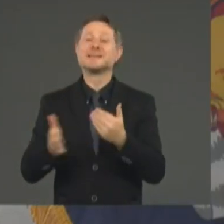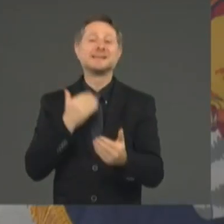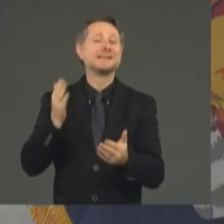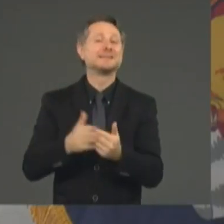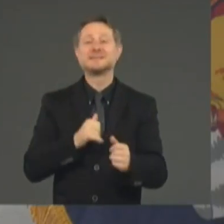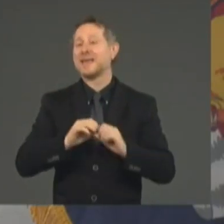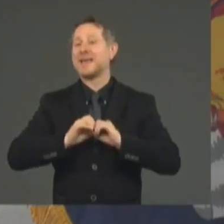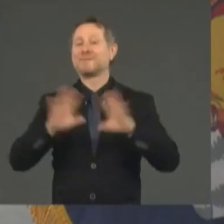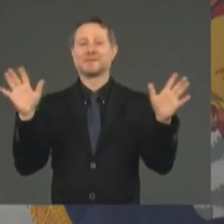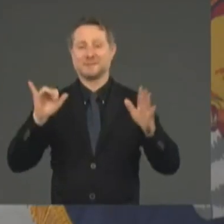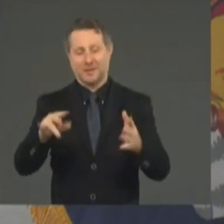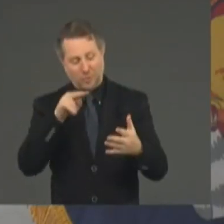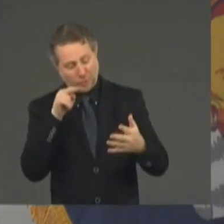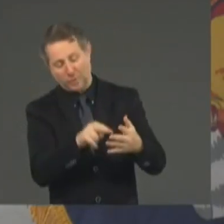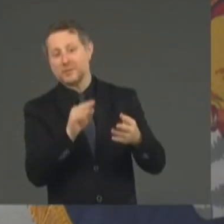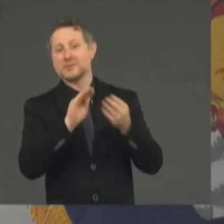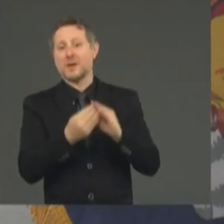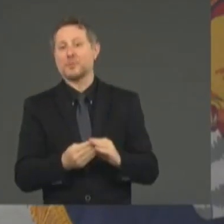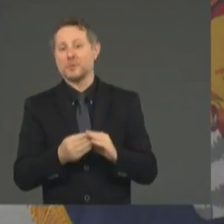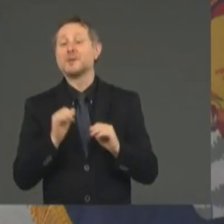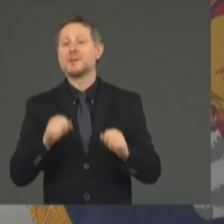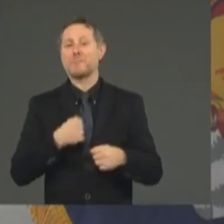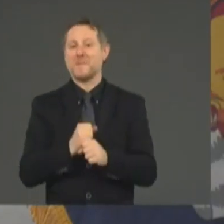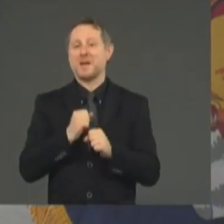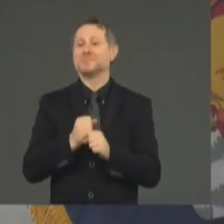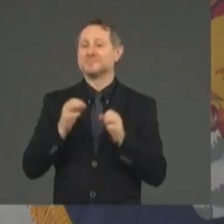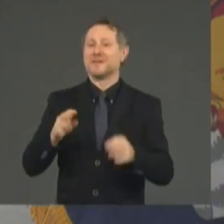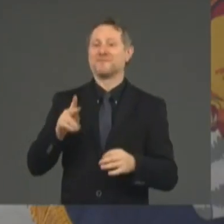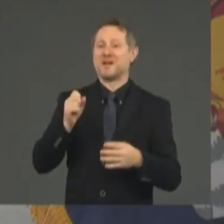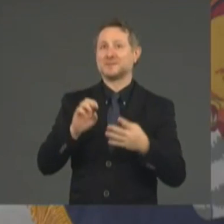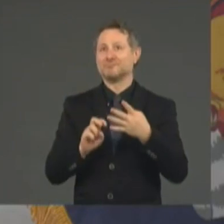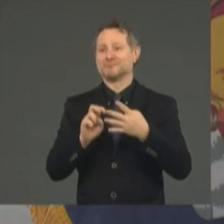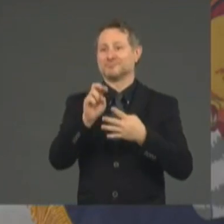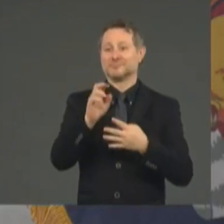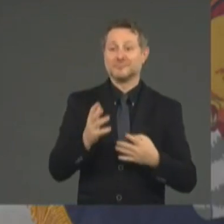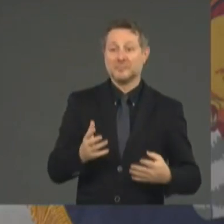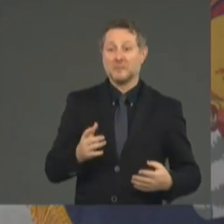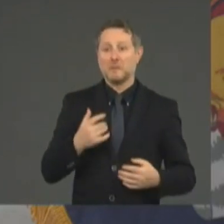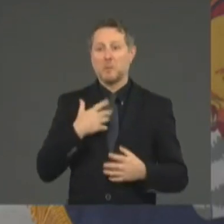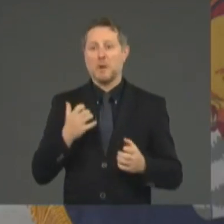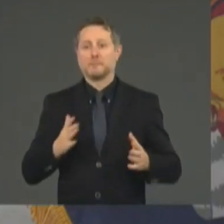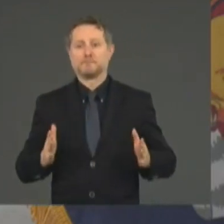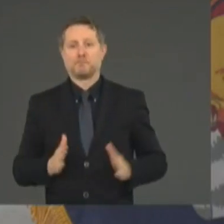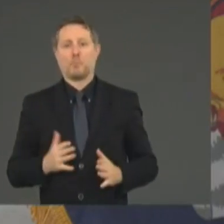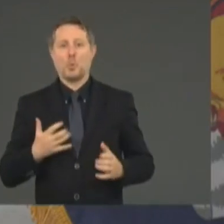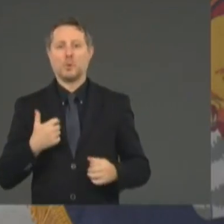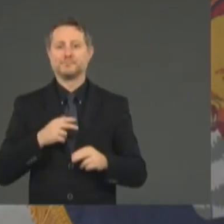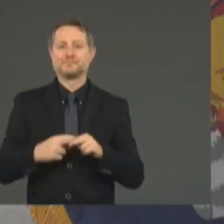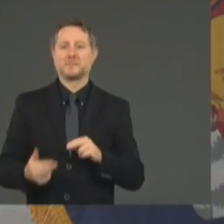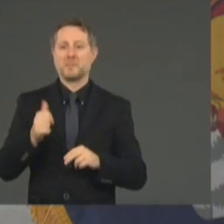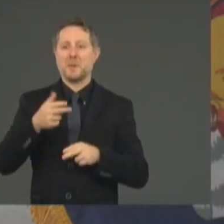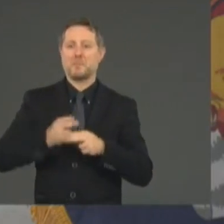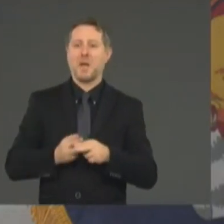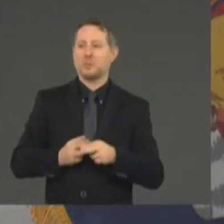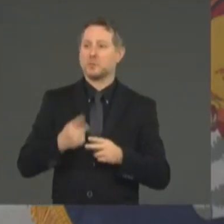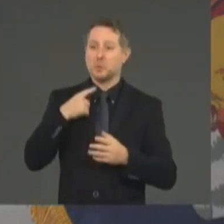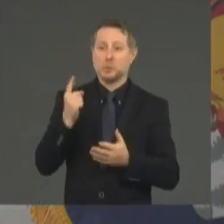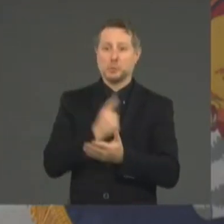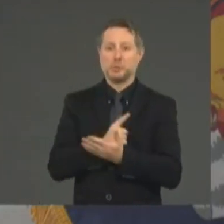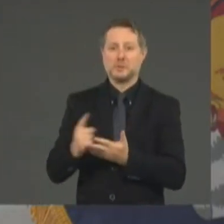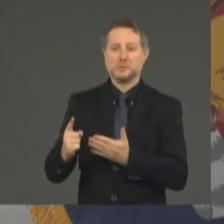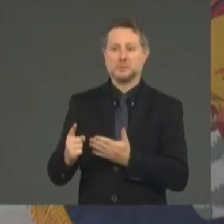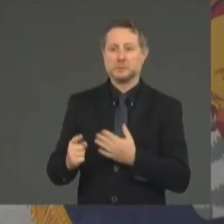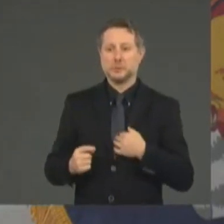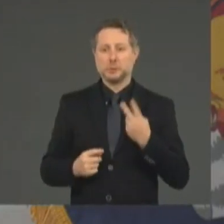you know? I want to lose 10 pounds. I'm going to try to lose 2 pounds a week. Okay, it's going to take me 5 weeks.